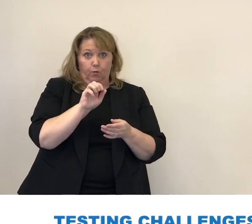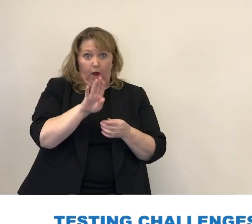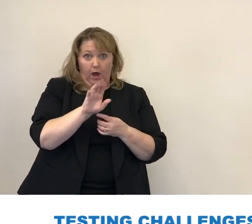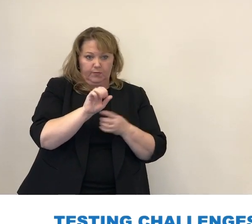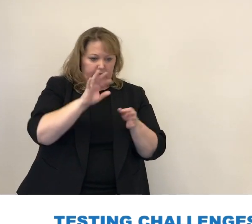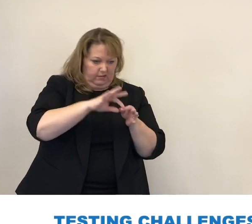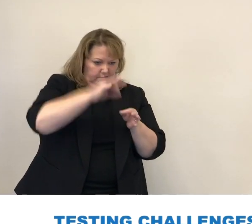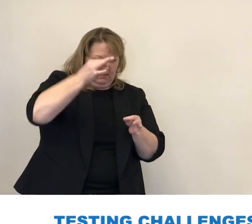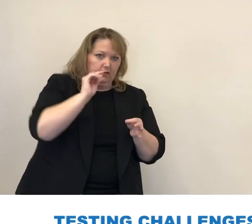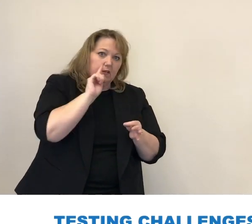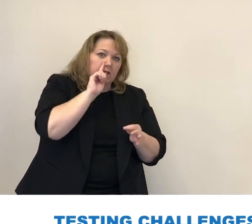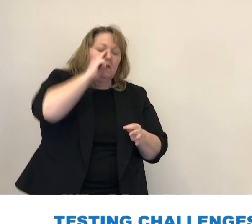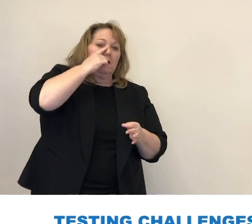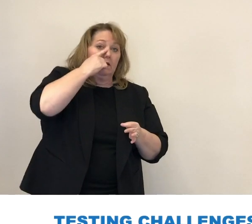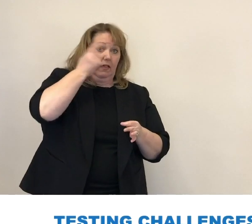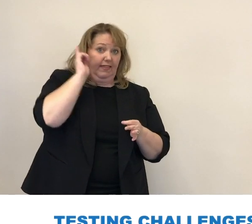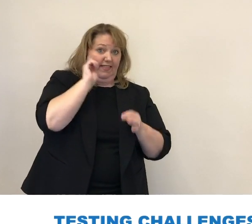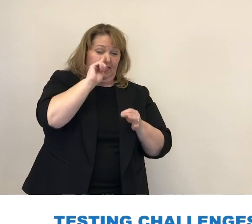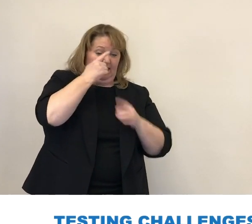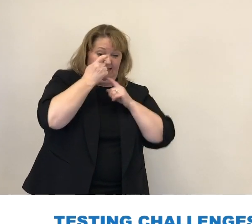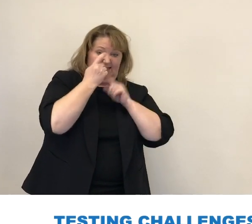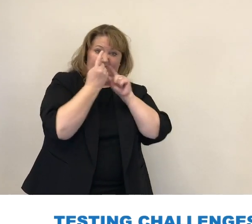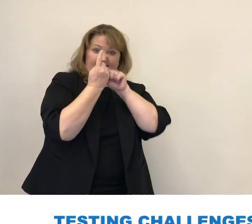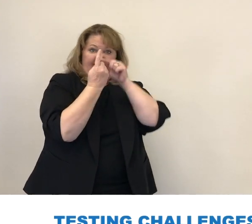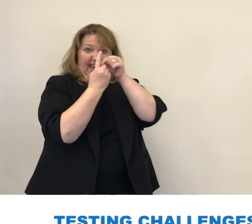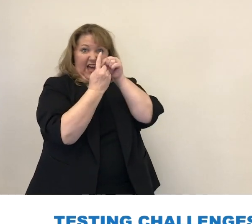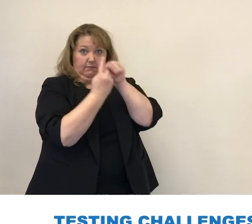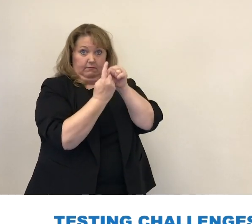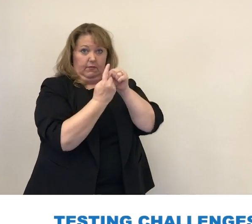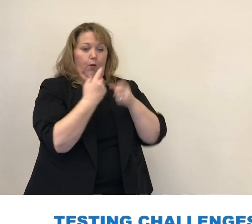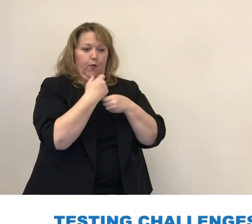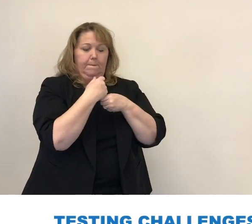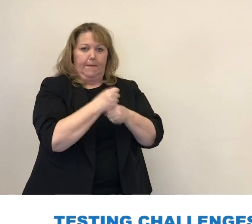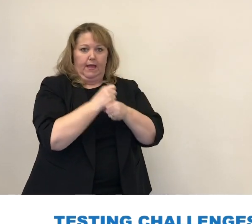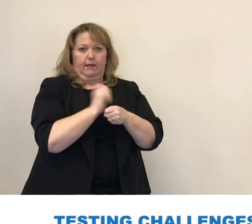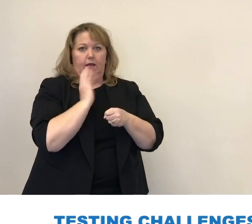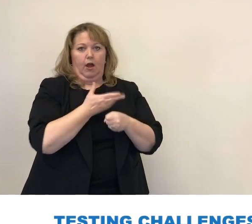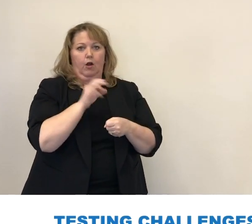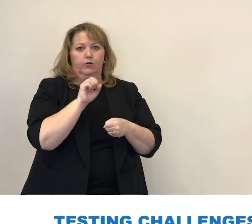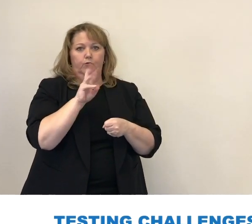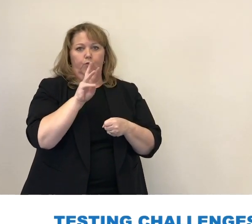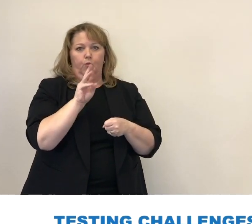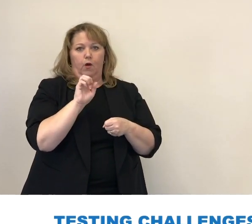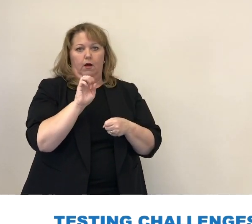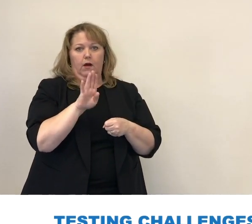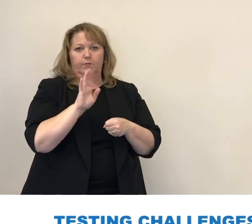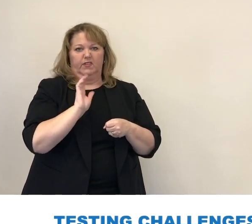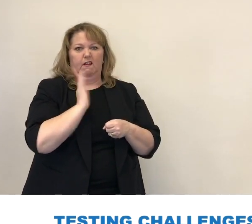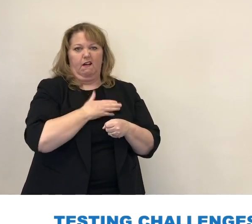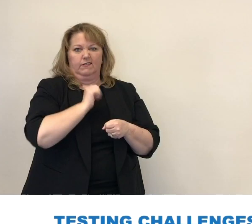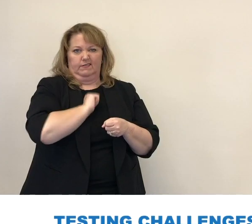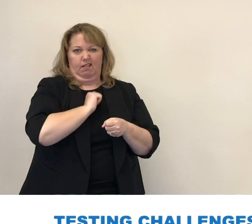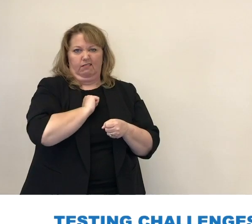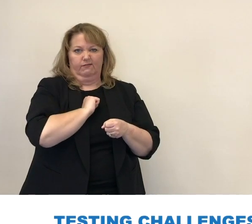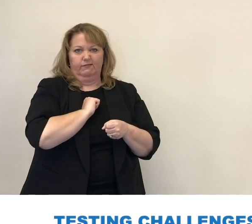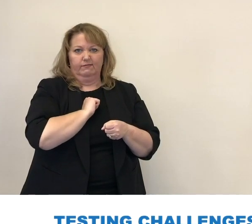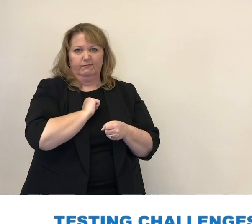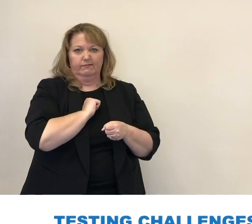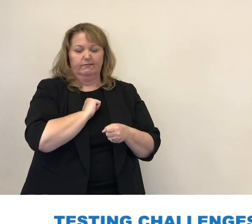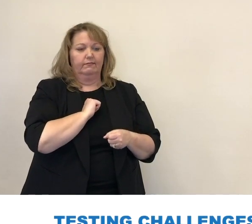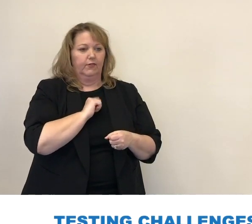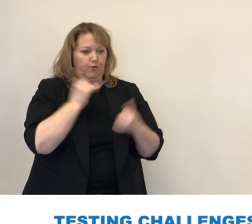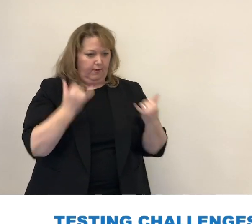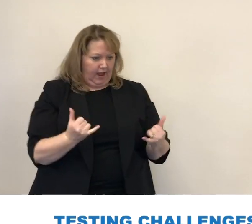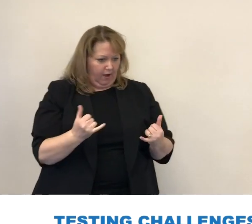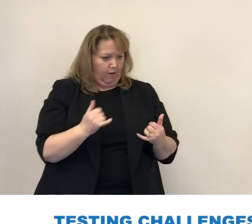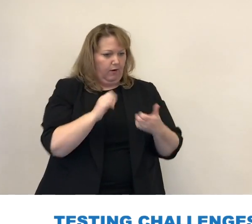go into use. But as we're speaking right now, we are manufacturing the swabs themselves. This is creating very